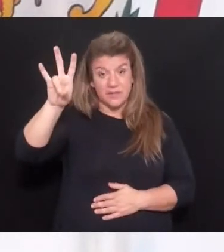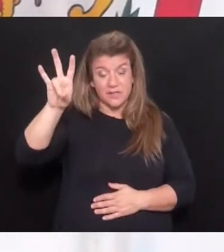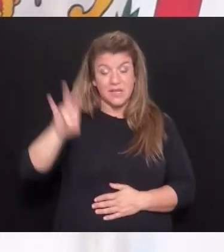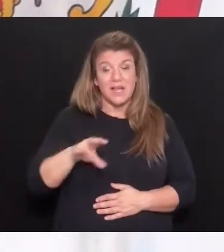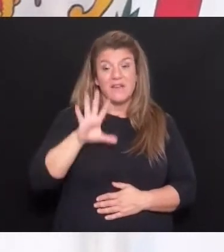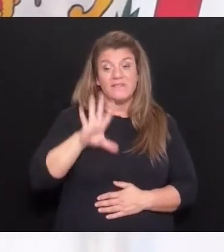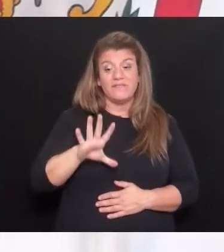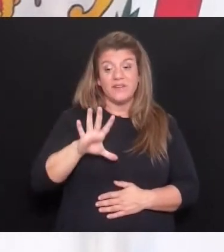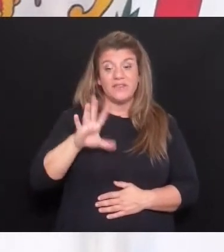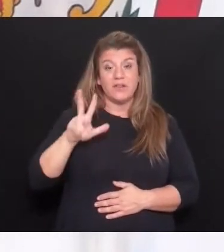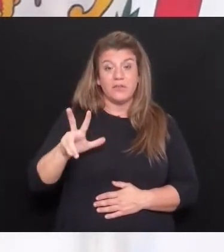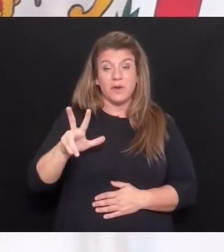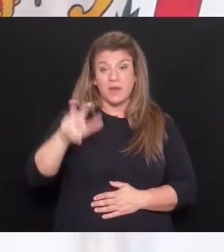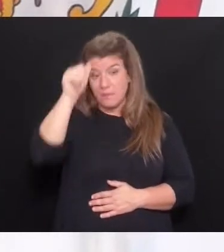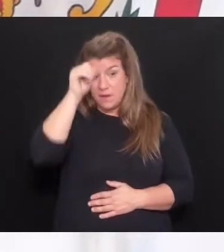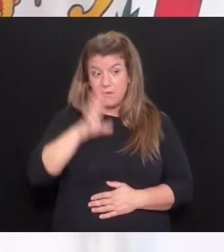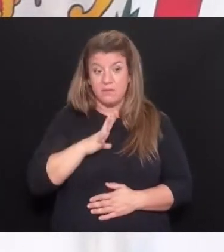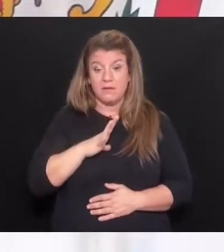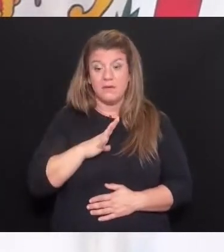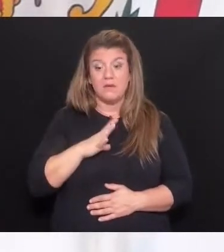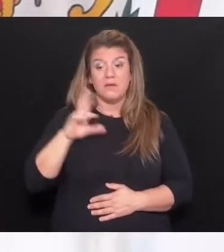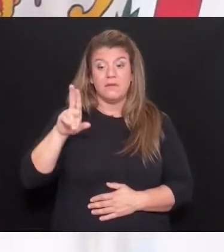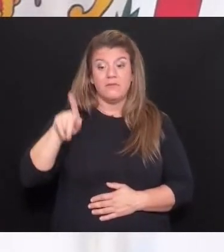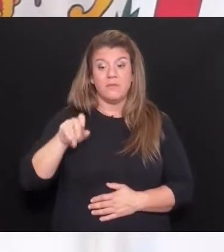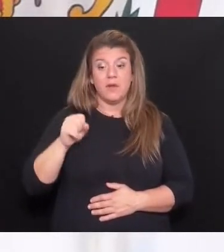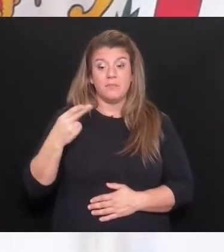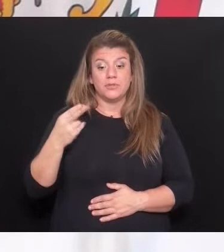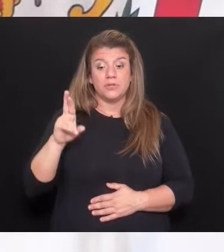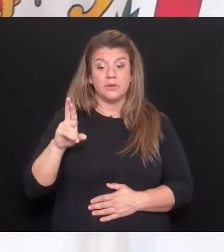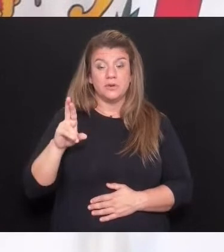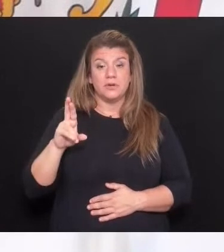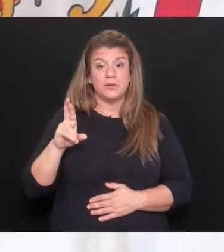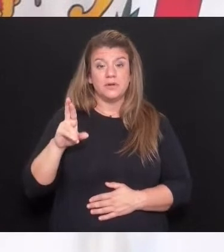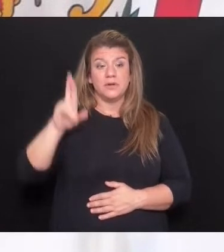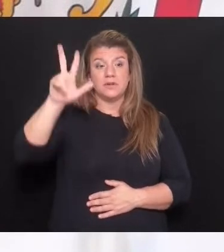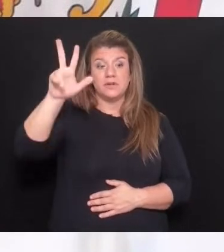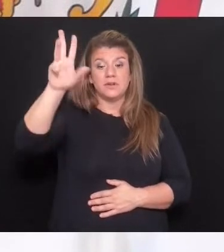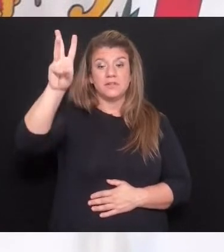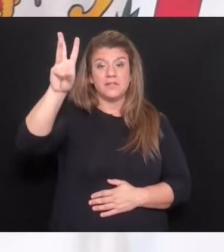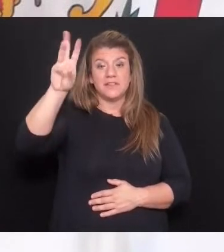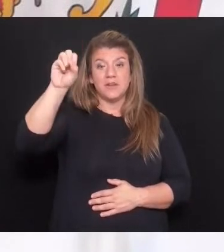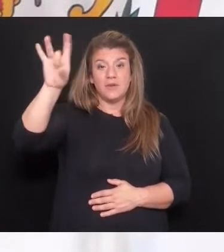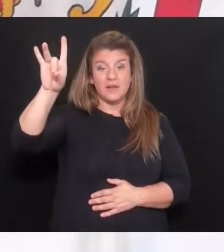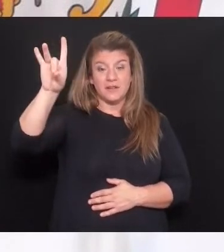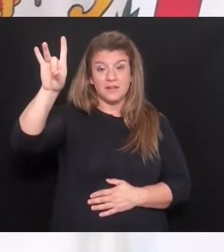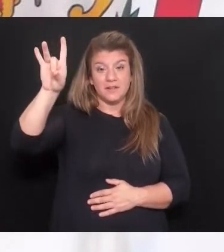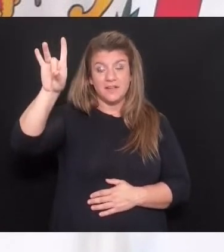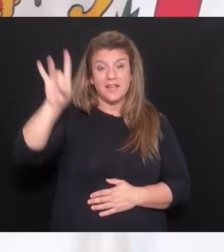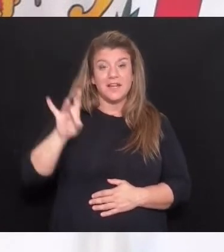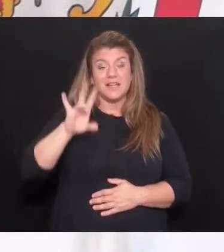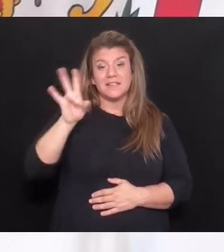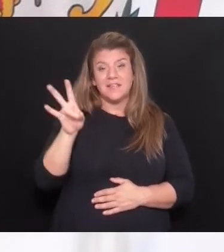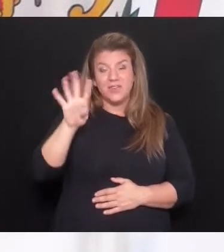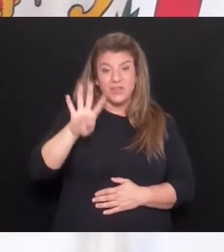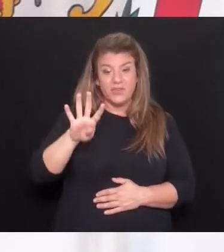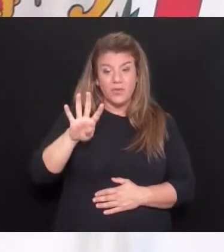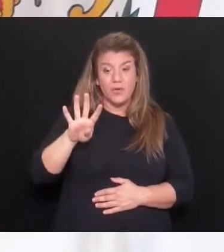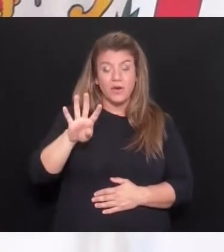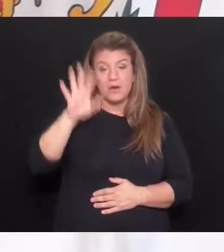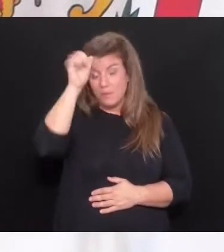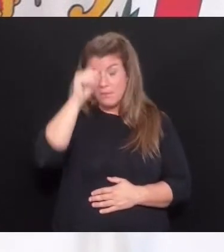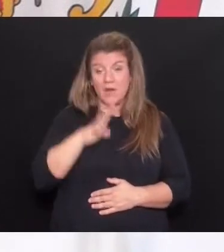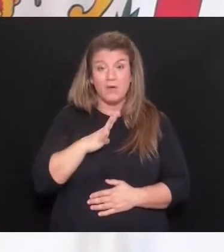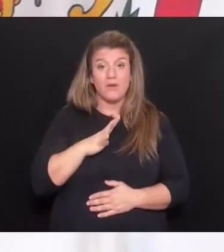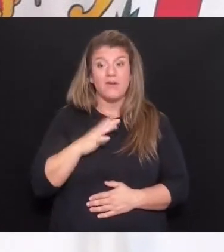is a 53-year-old male from Upshur County. The 3,608th death is a 74-year-old